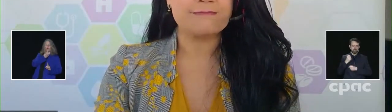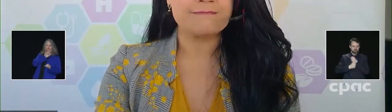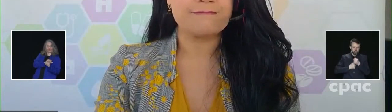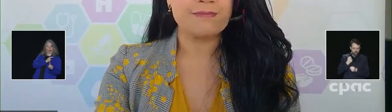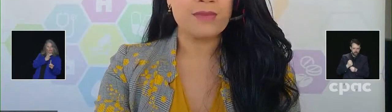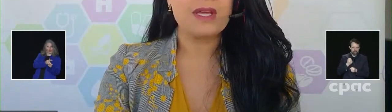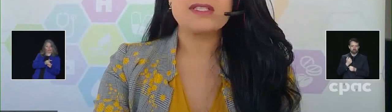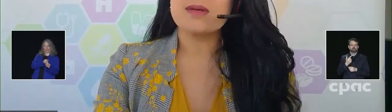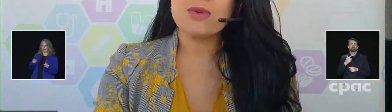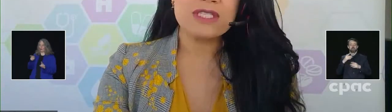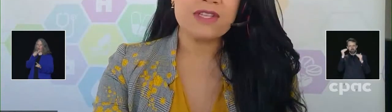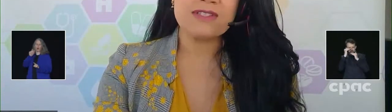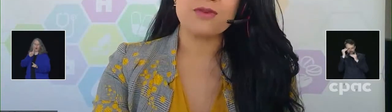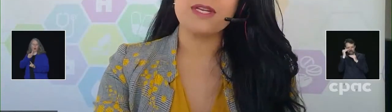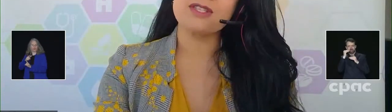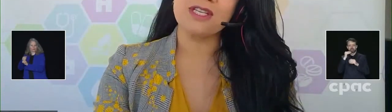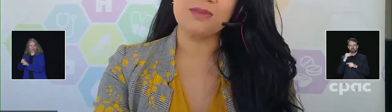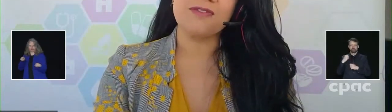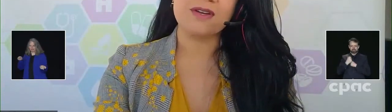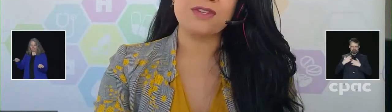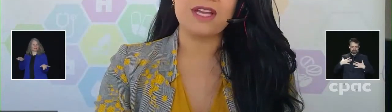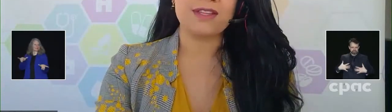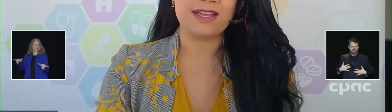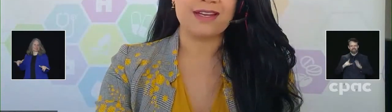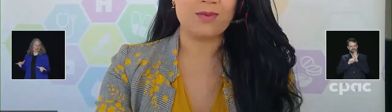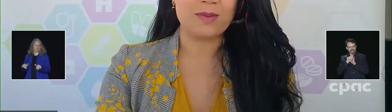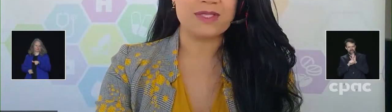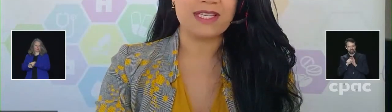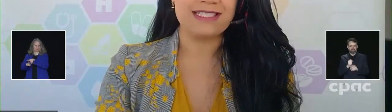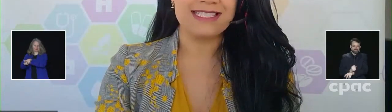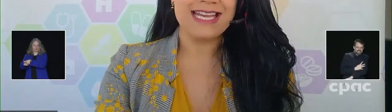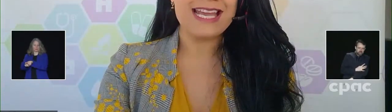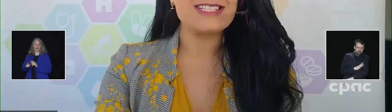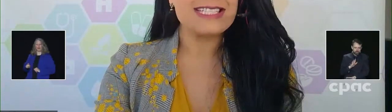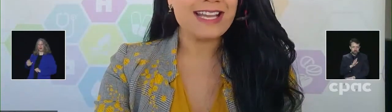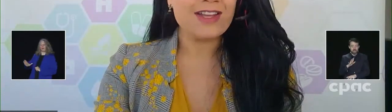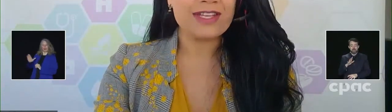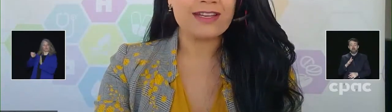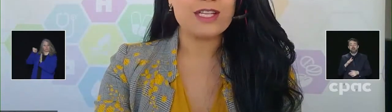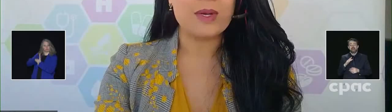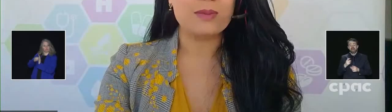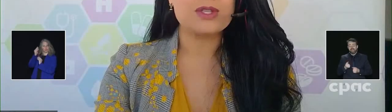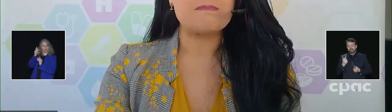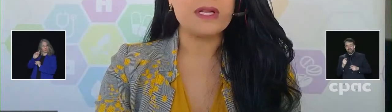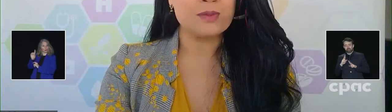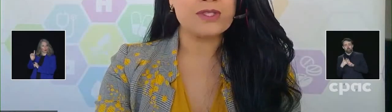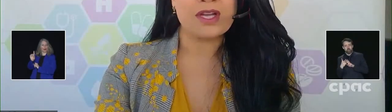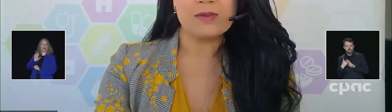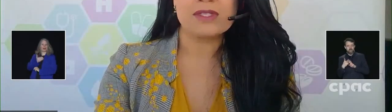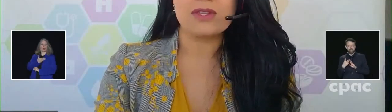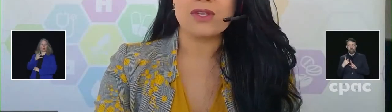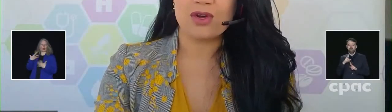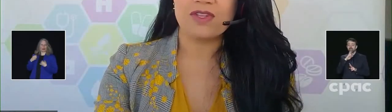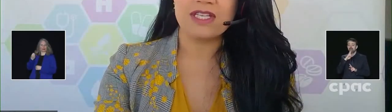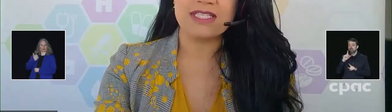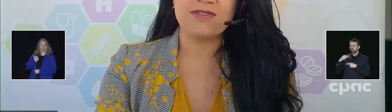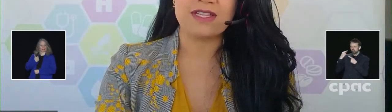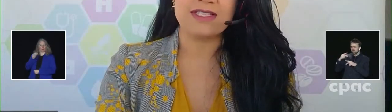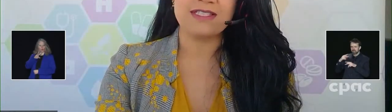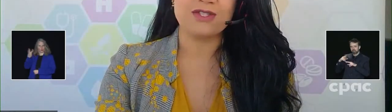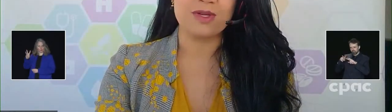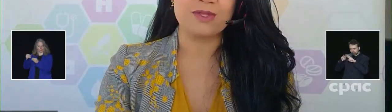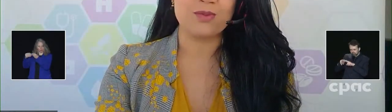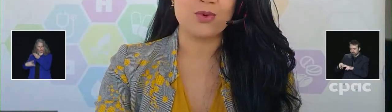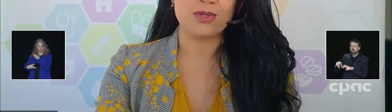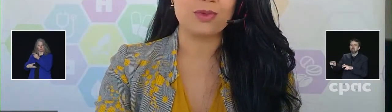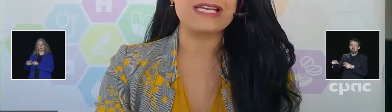vaccine. Summaries of this information can be found on the Health Canada website, and today Health Canada has published multiple documents on the COVID-19